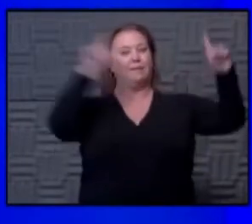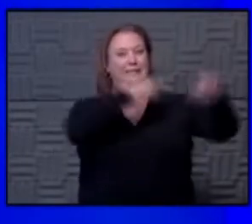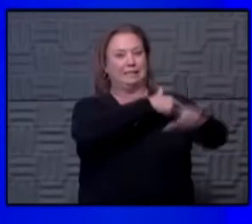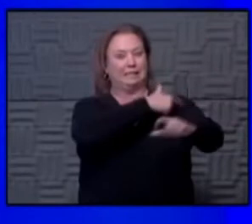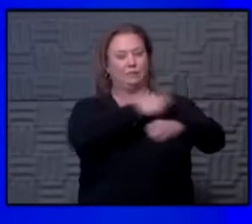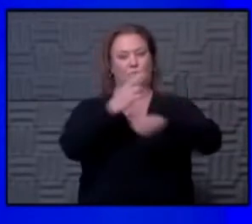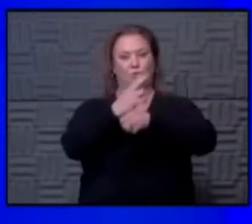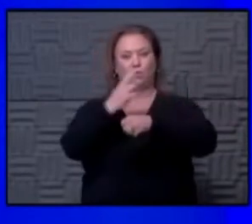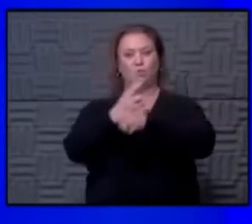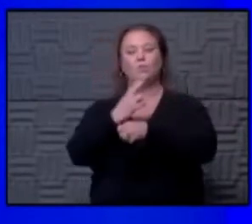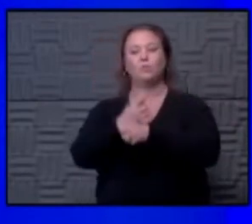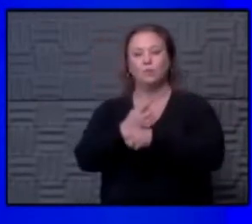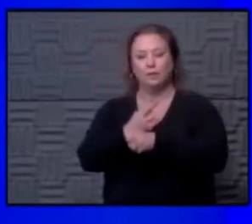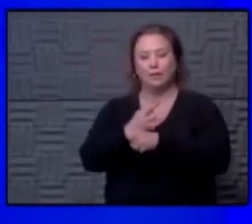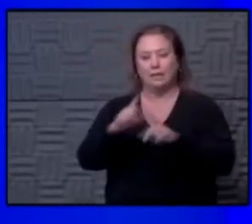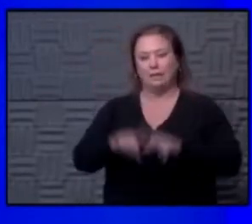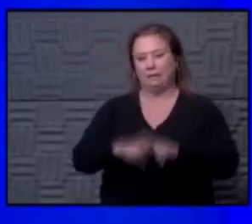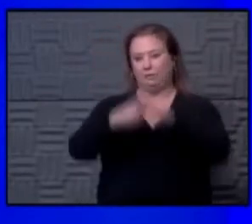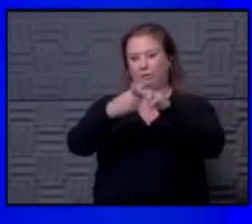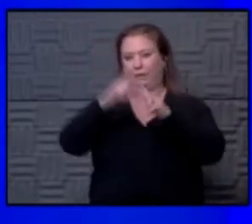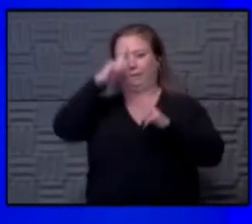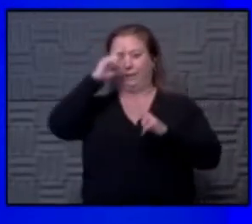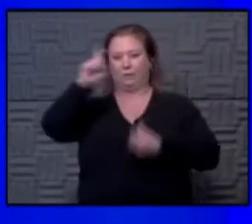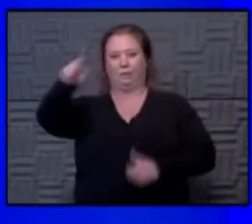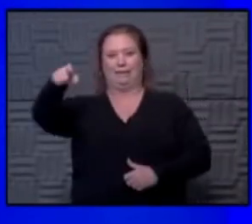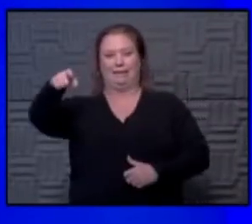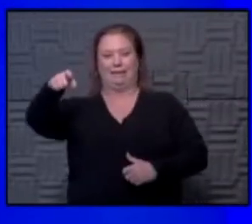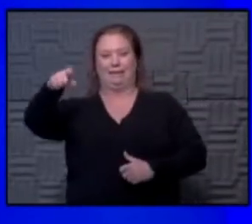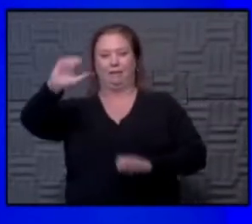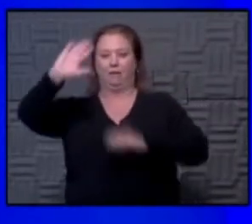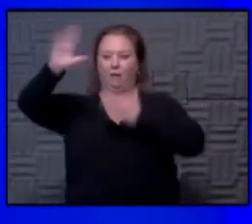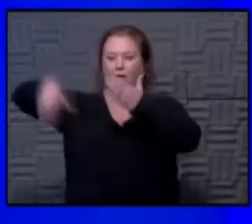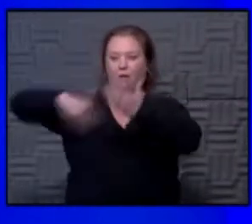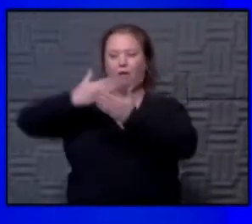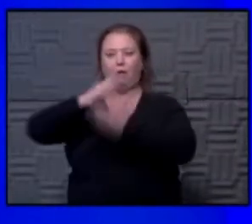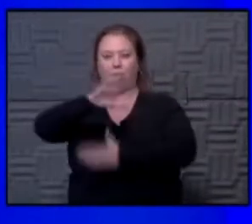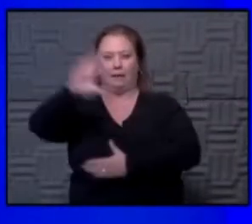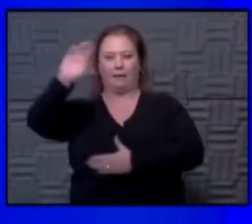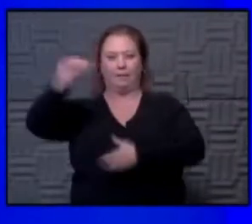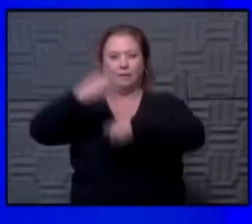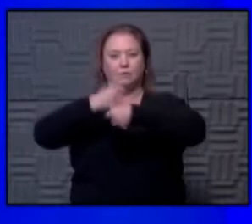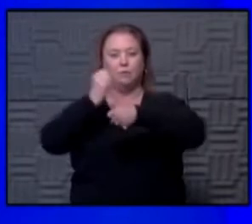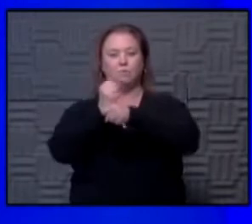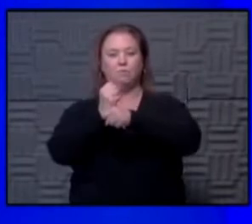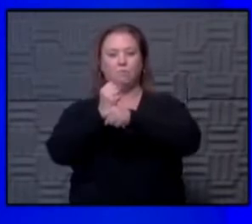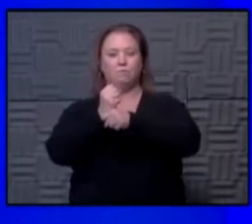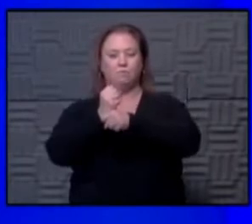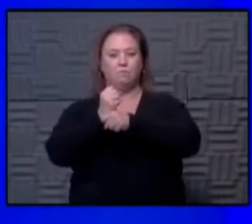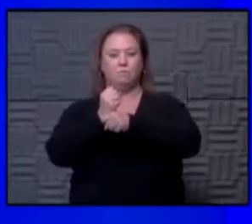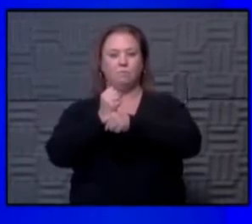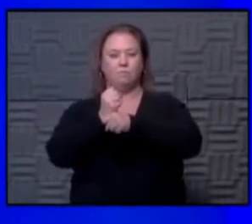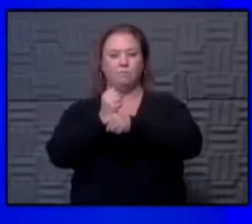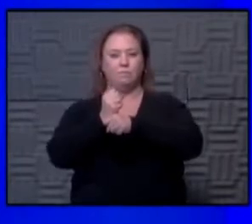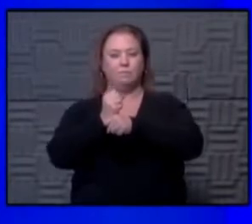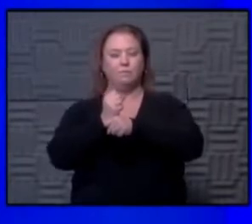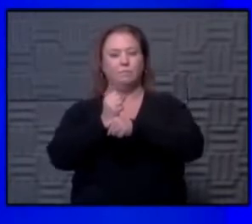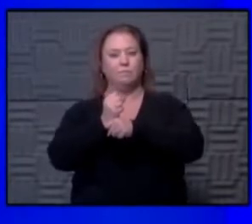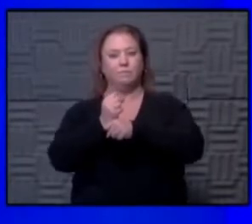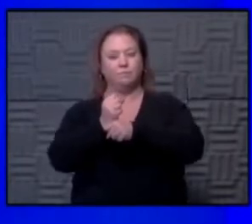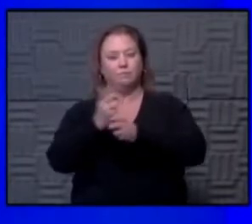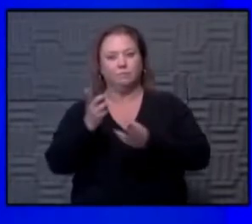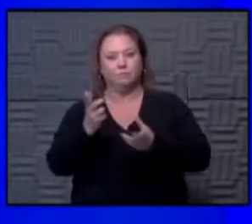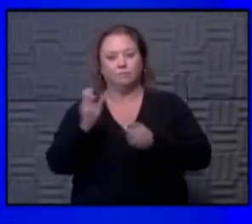to use initially, because we need all of those companies to produce most of that stock so that we